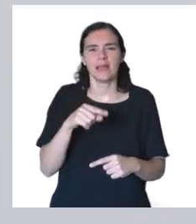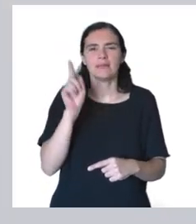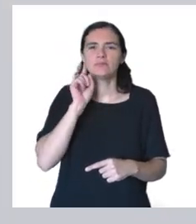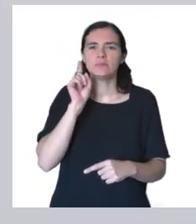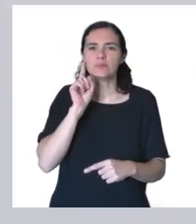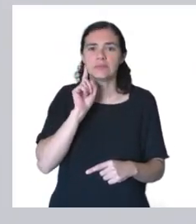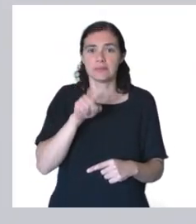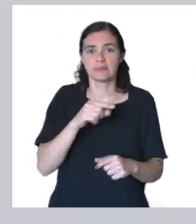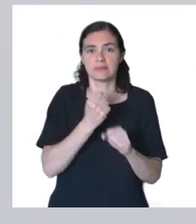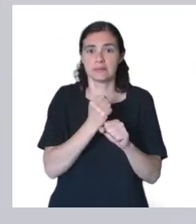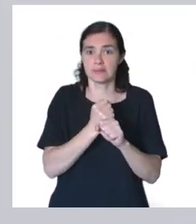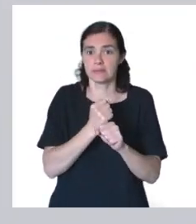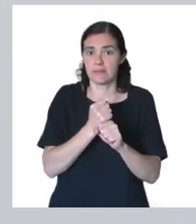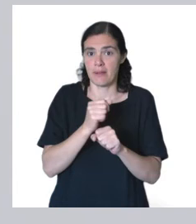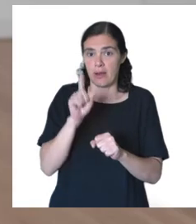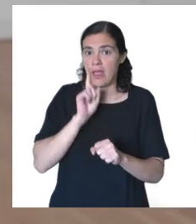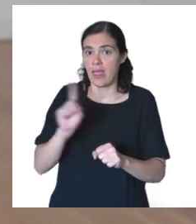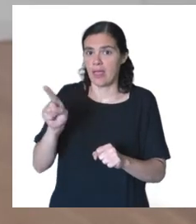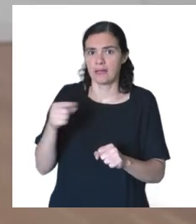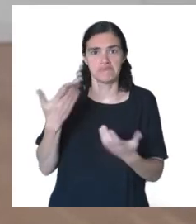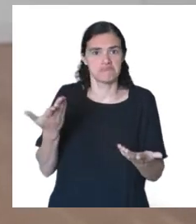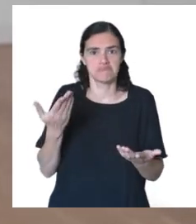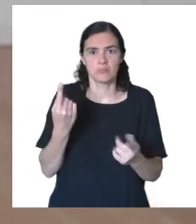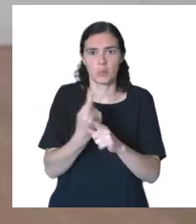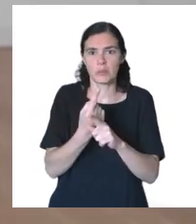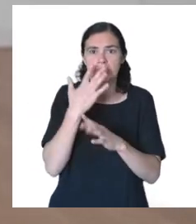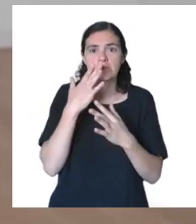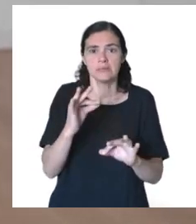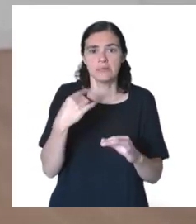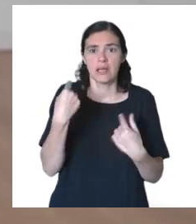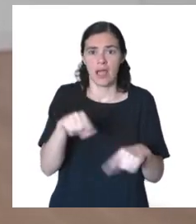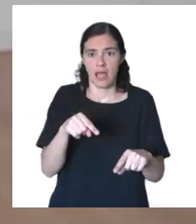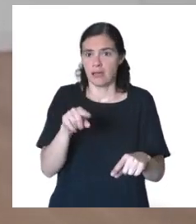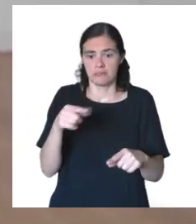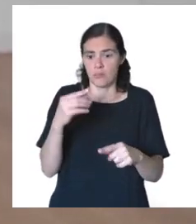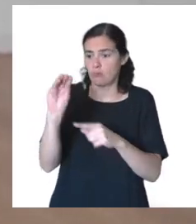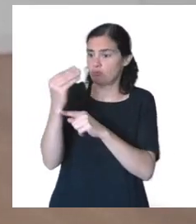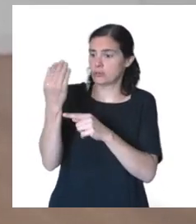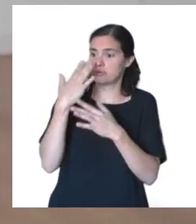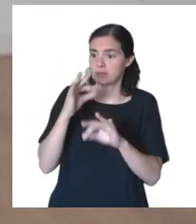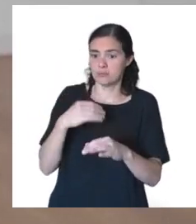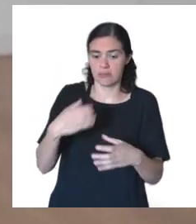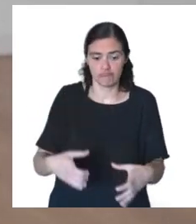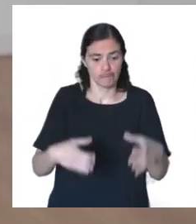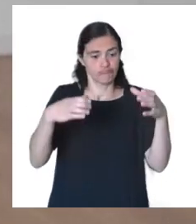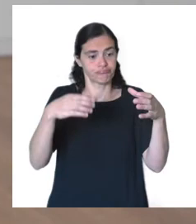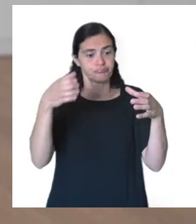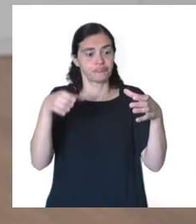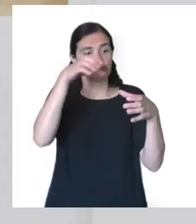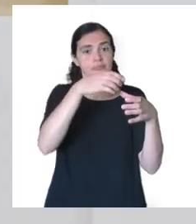icons of Yoko Ono's work, which is a very simple gesture, as you have a very simple object on a